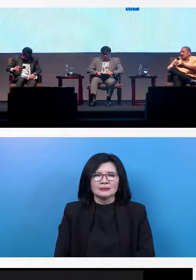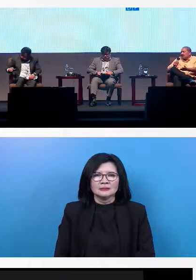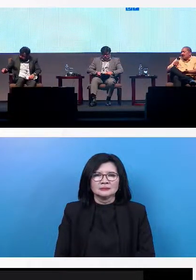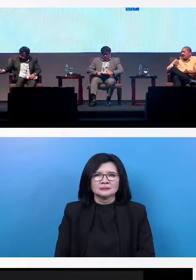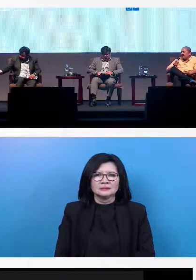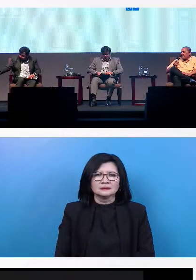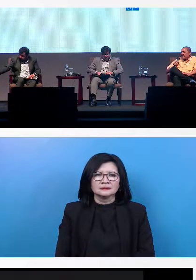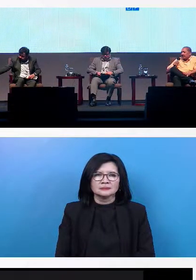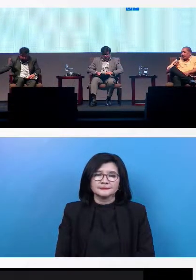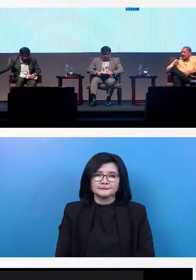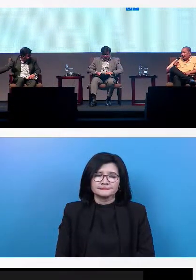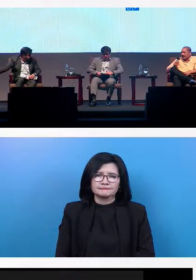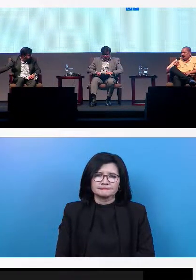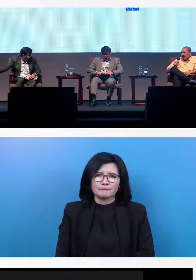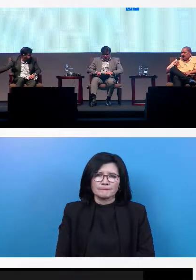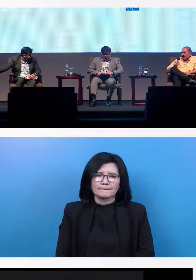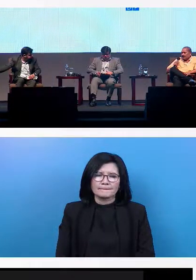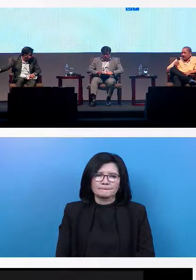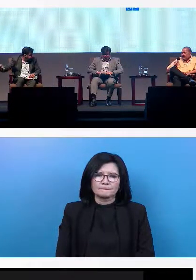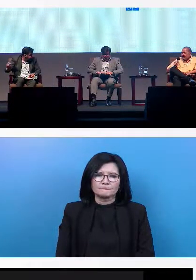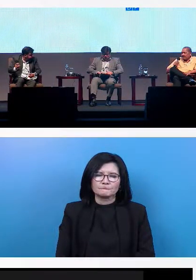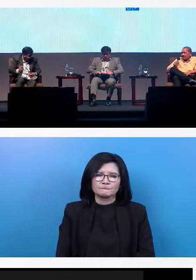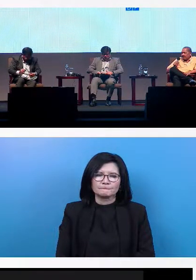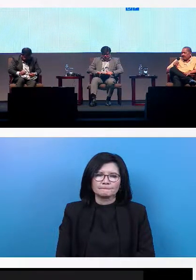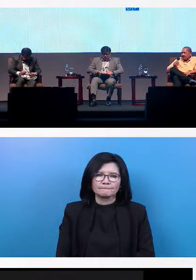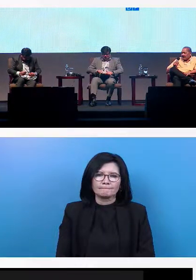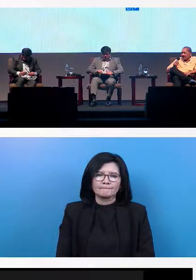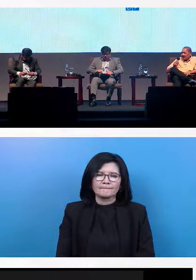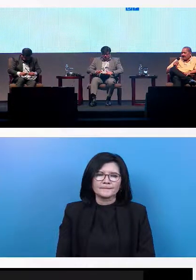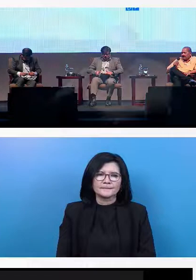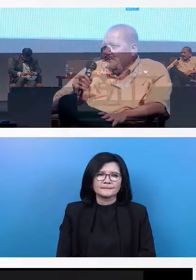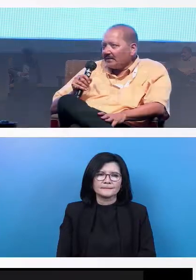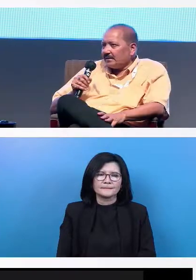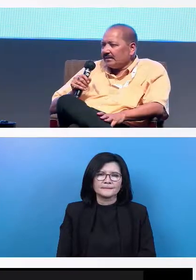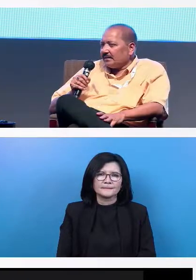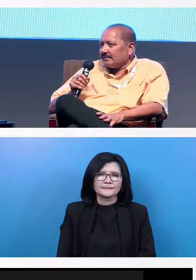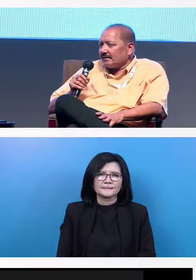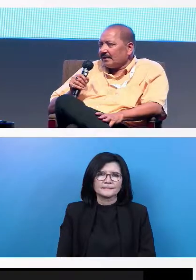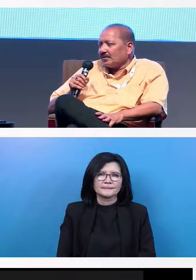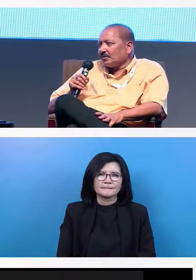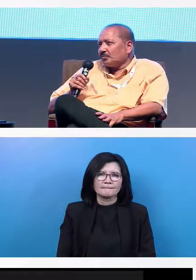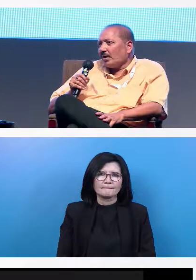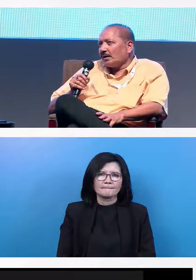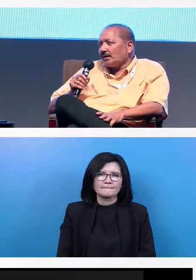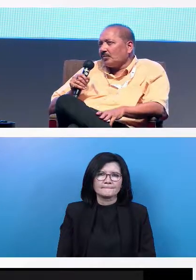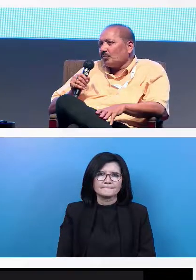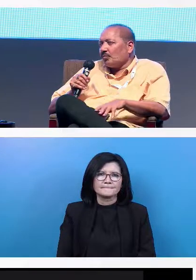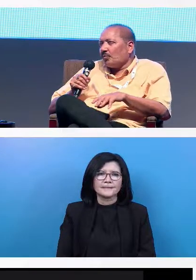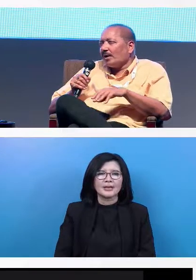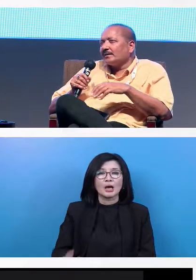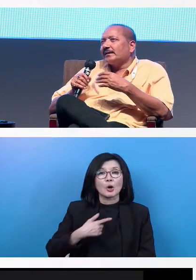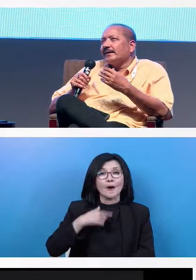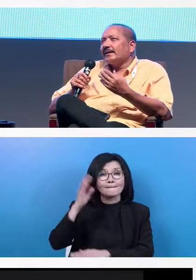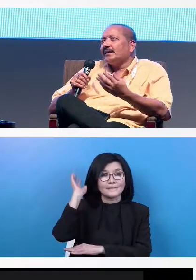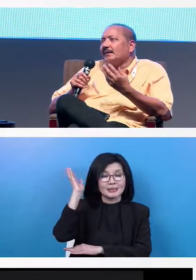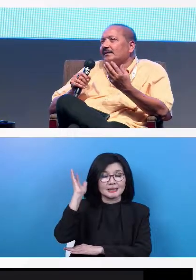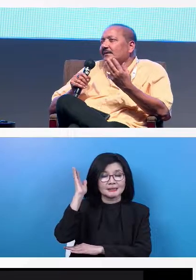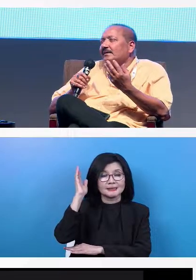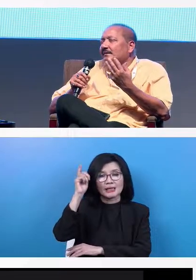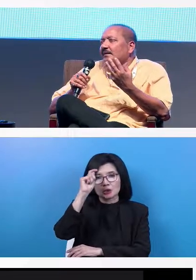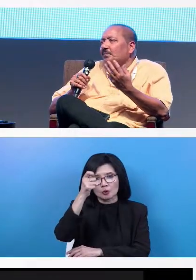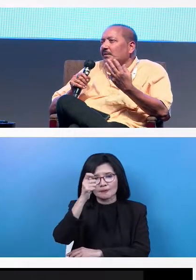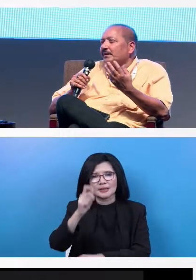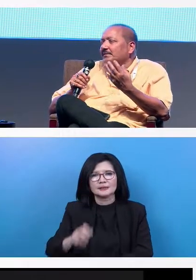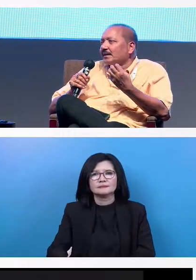Listening to the panel members, and I just actually, I thought, what are the